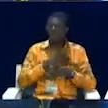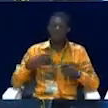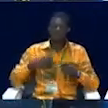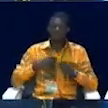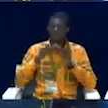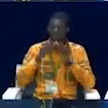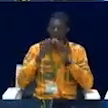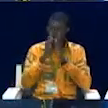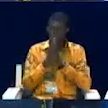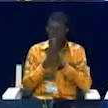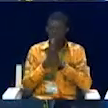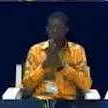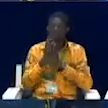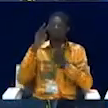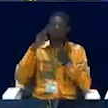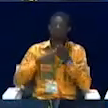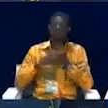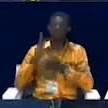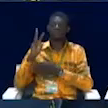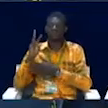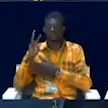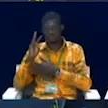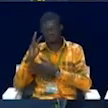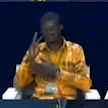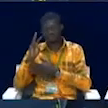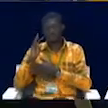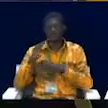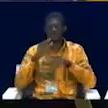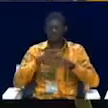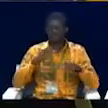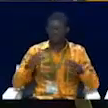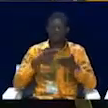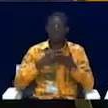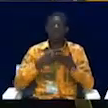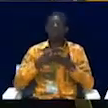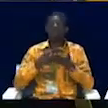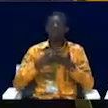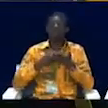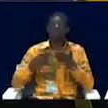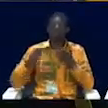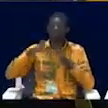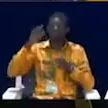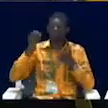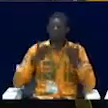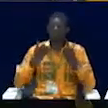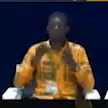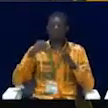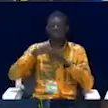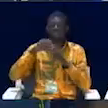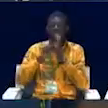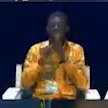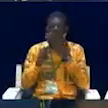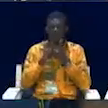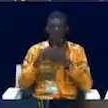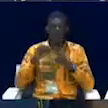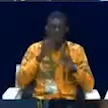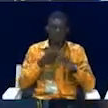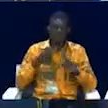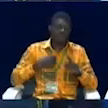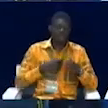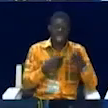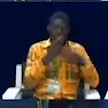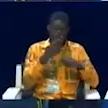praying. 2016, Children Holy Ghost service like this in April, while we were